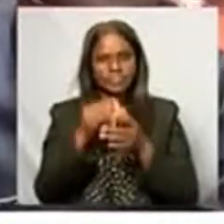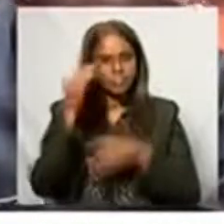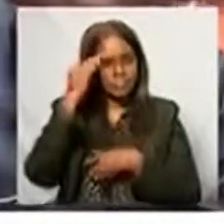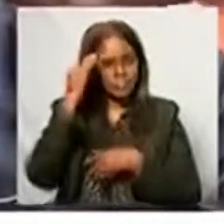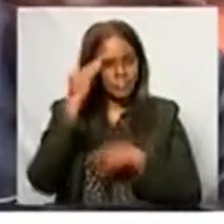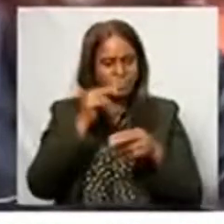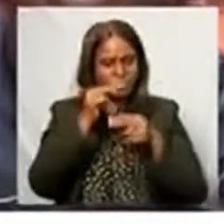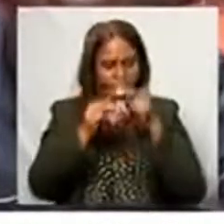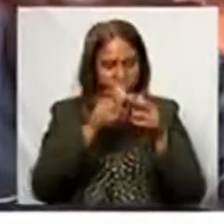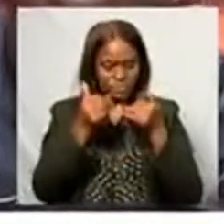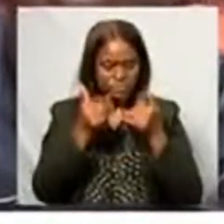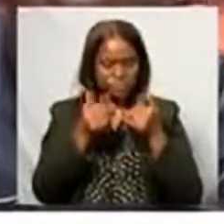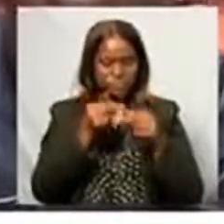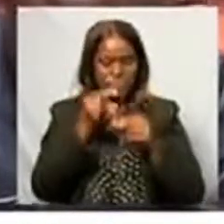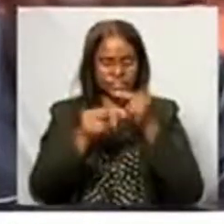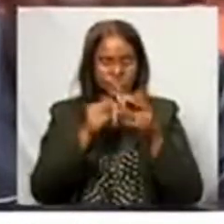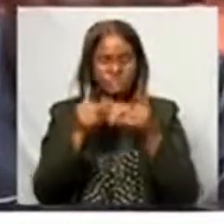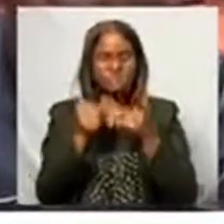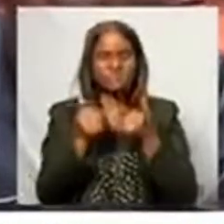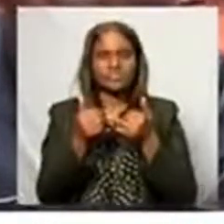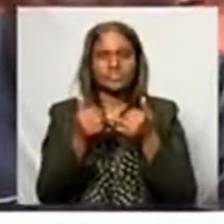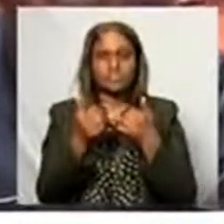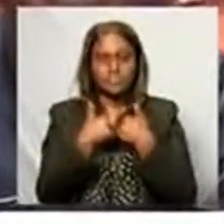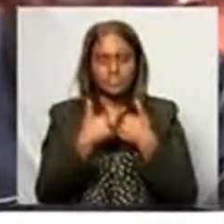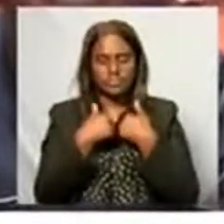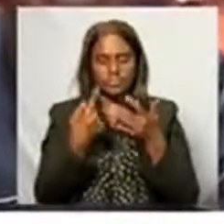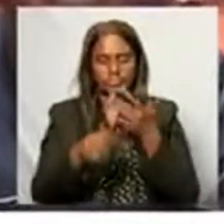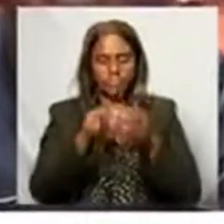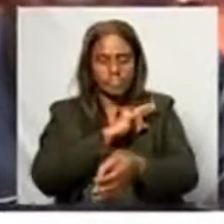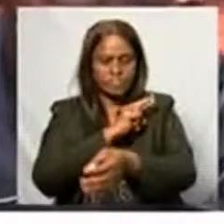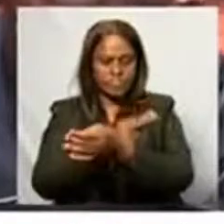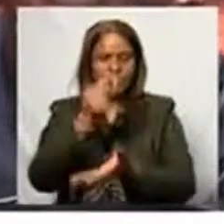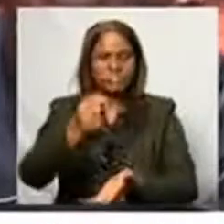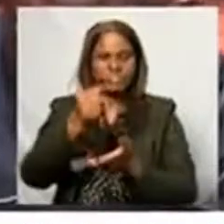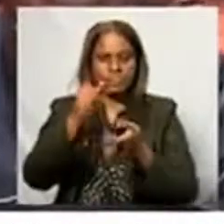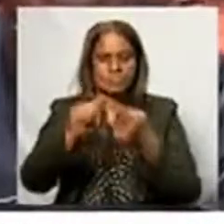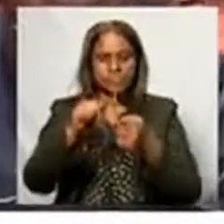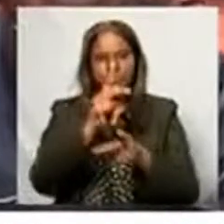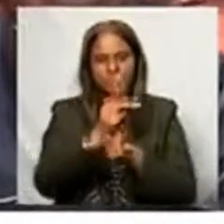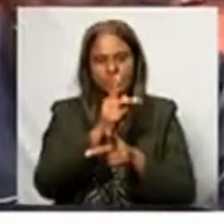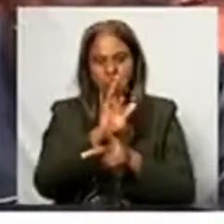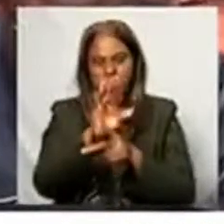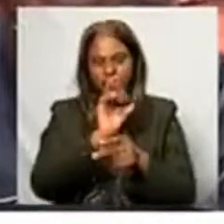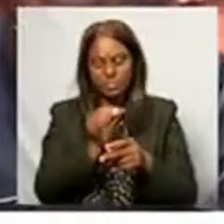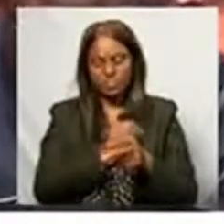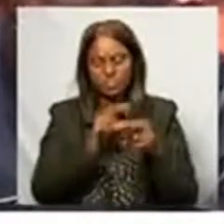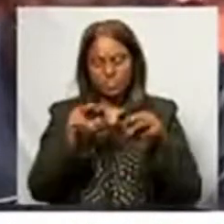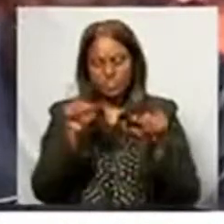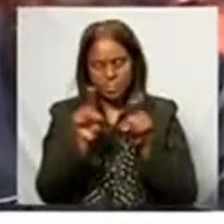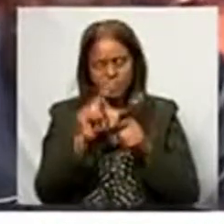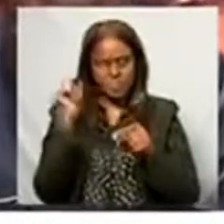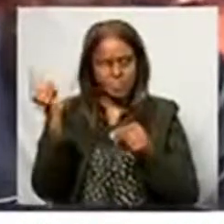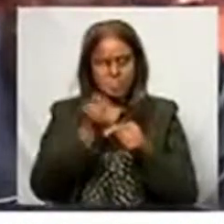Meaning that the resource basket to maintain our roads countrywide